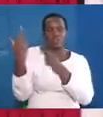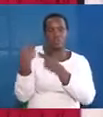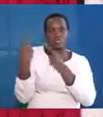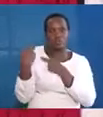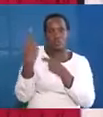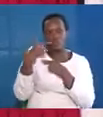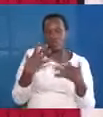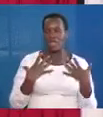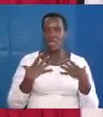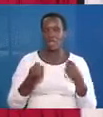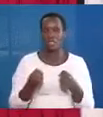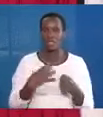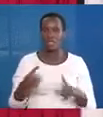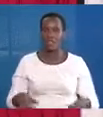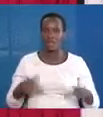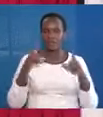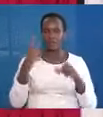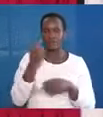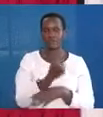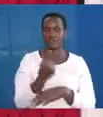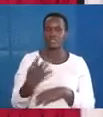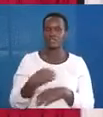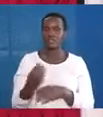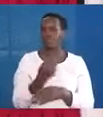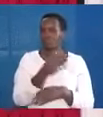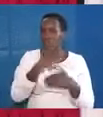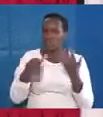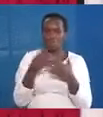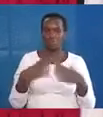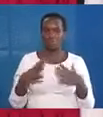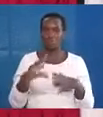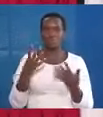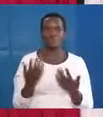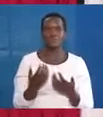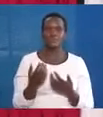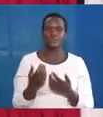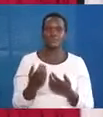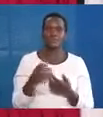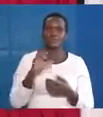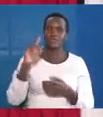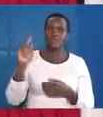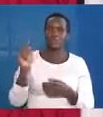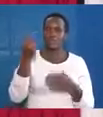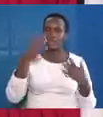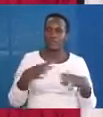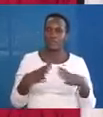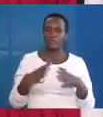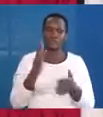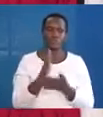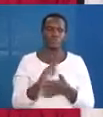health of each and every one of us. Kenyans are asking for these